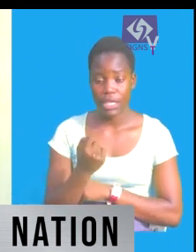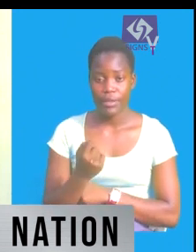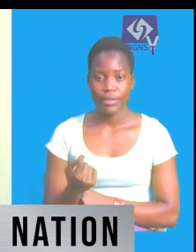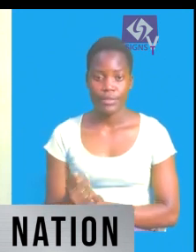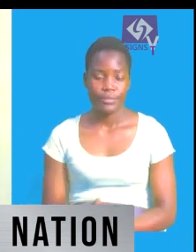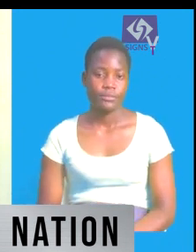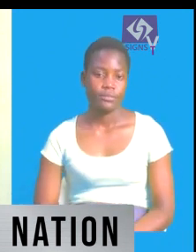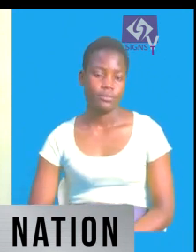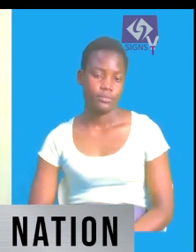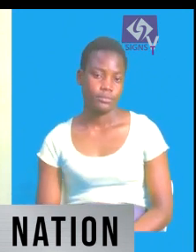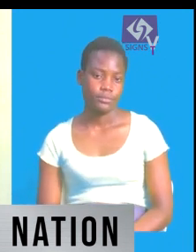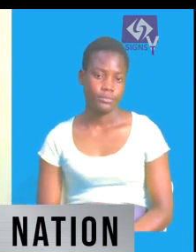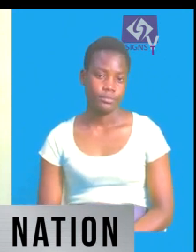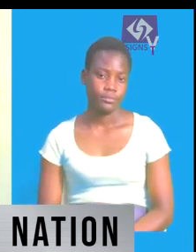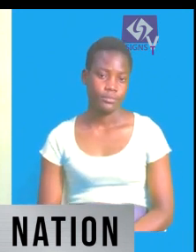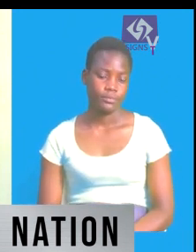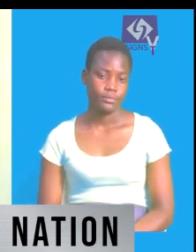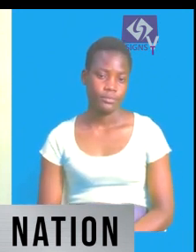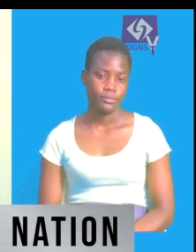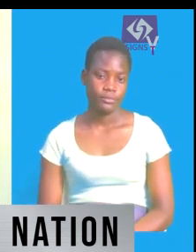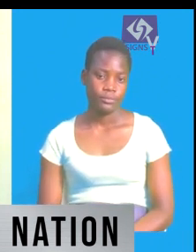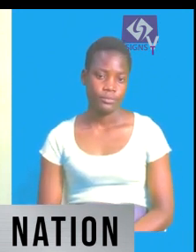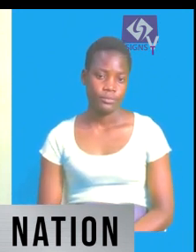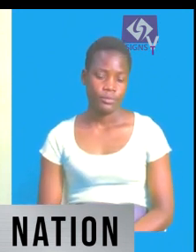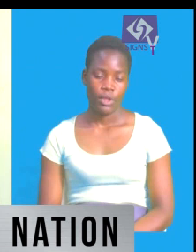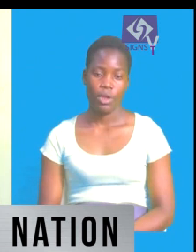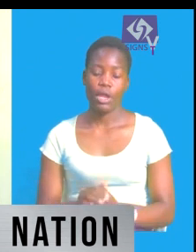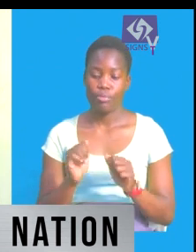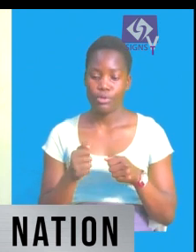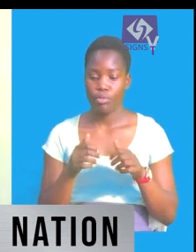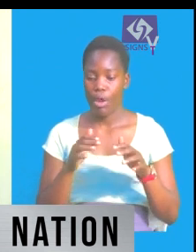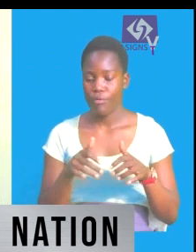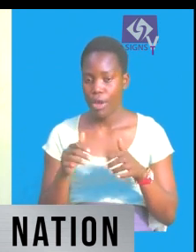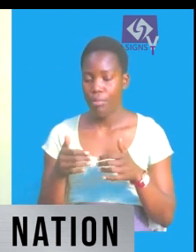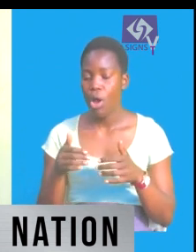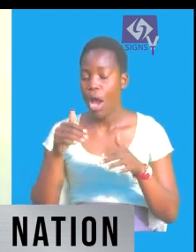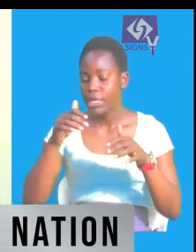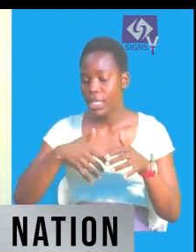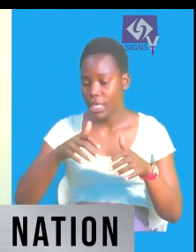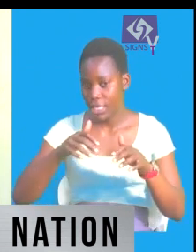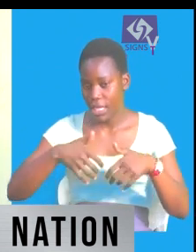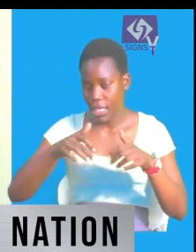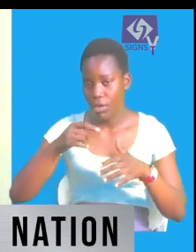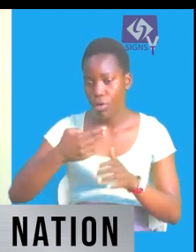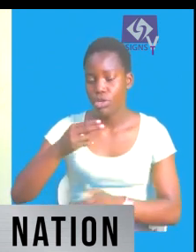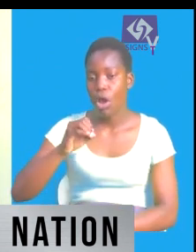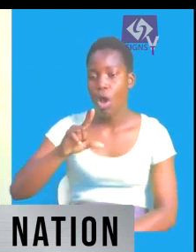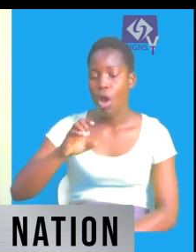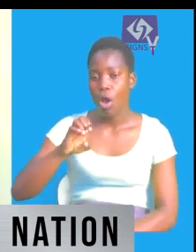with rivers, lakes? We can dig boreholes. Like, we are blessed. We have